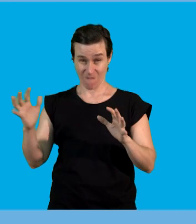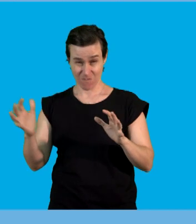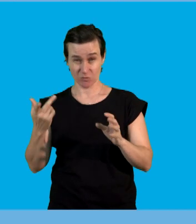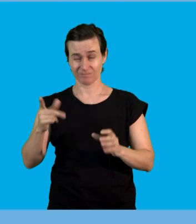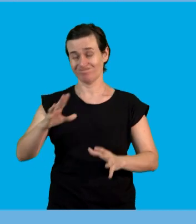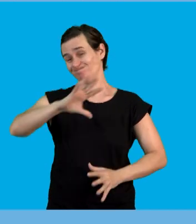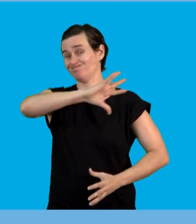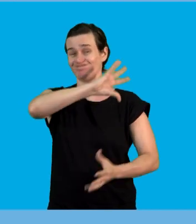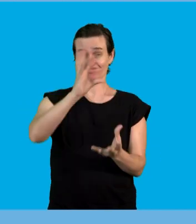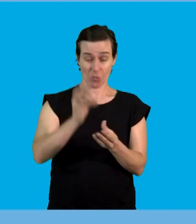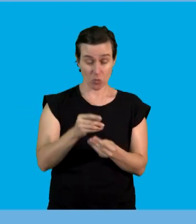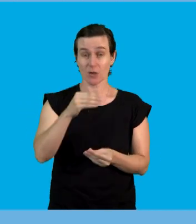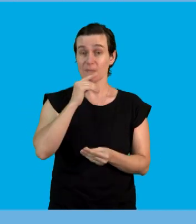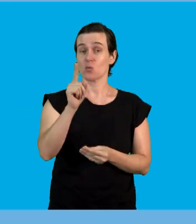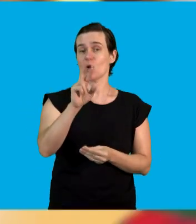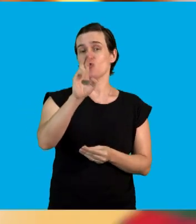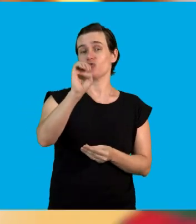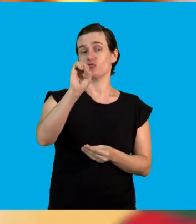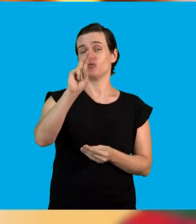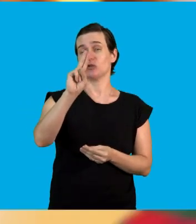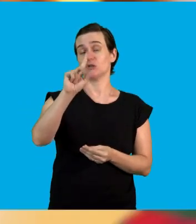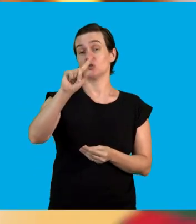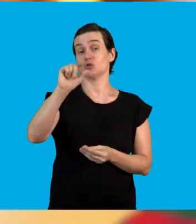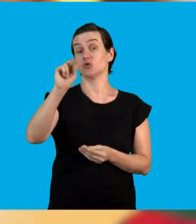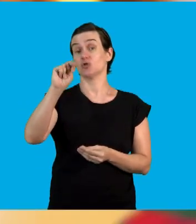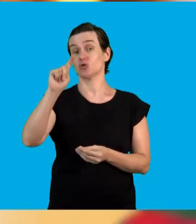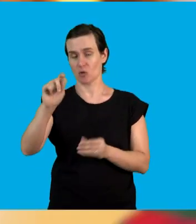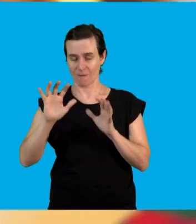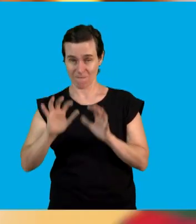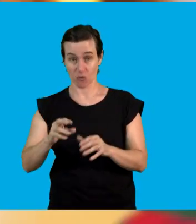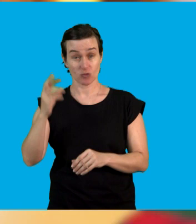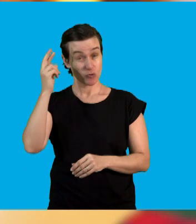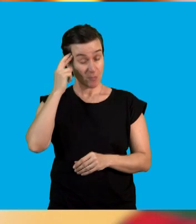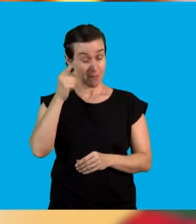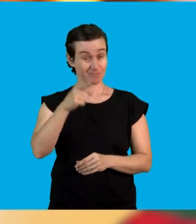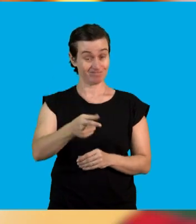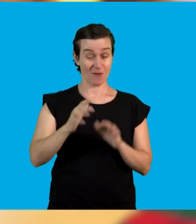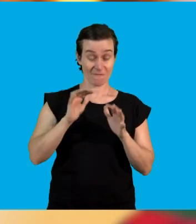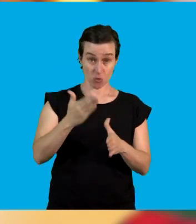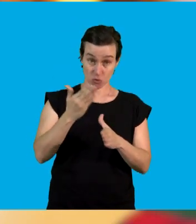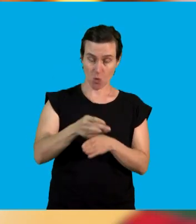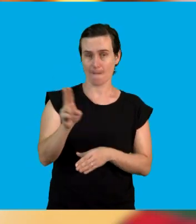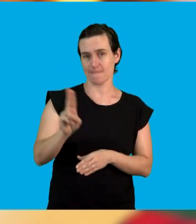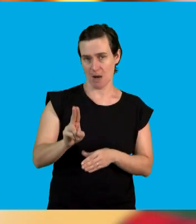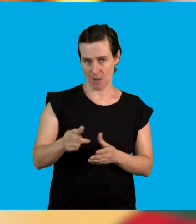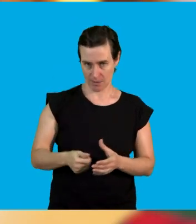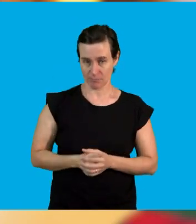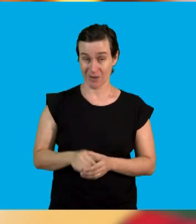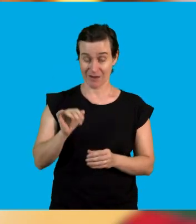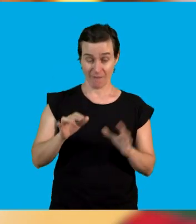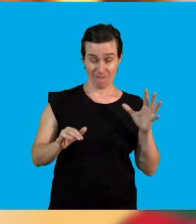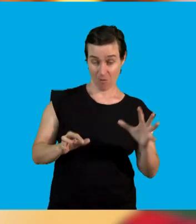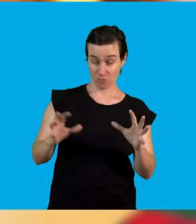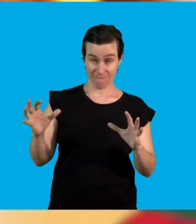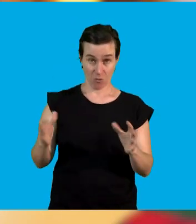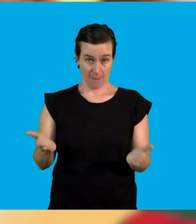a net or a resultant force. As we have said, remember, forces are working in pairs or always acting in pairs. So if the two